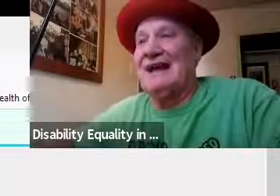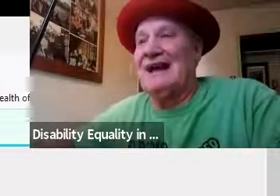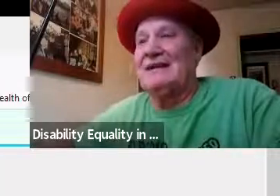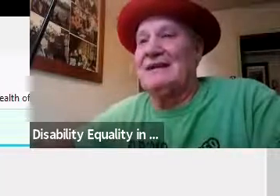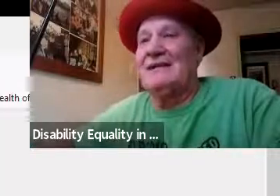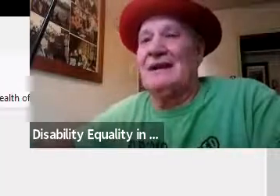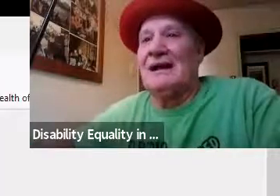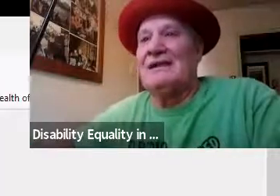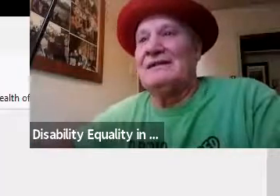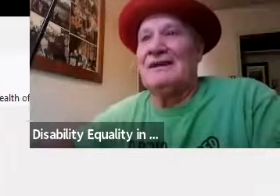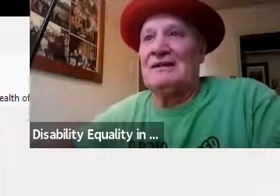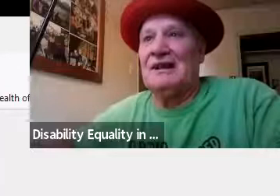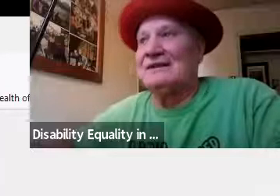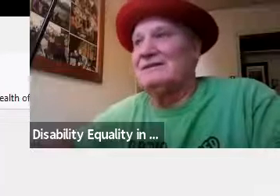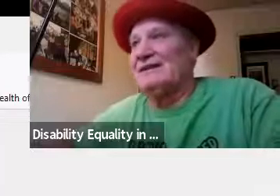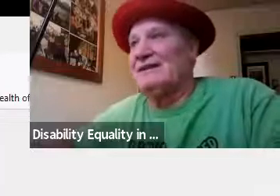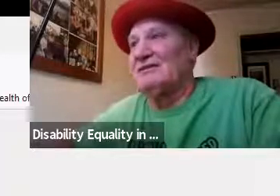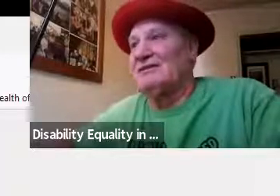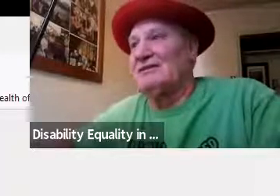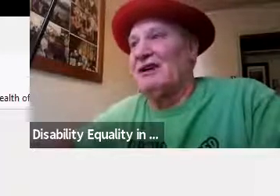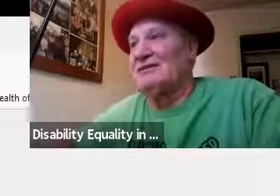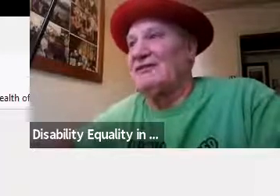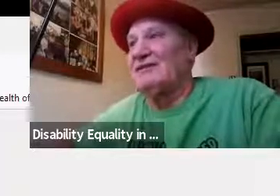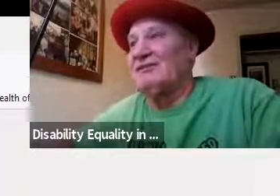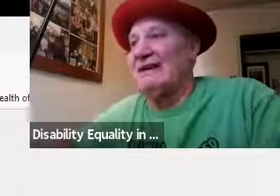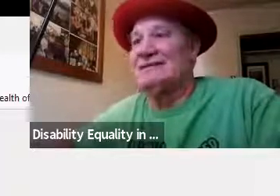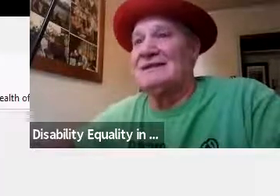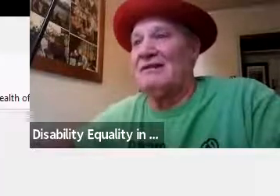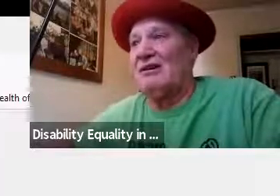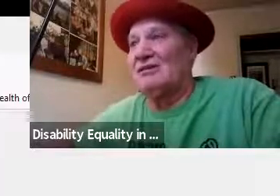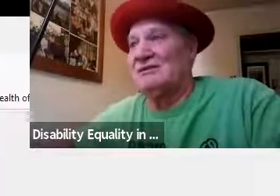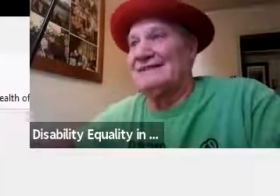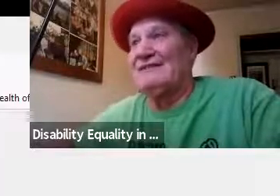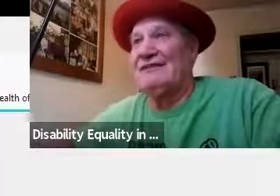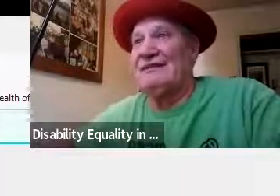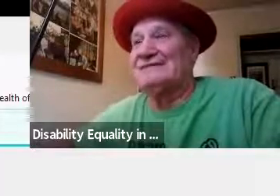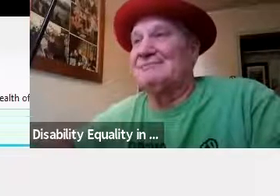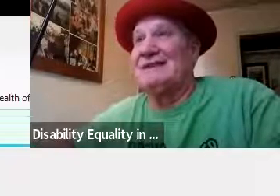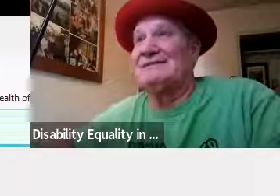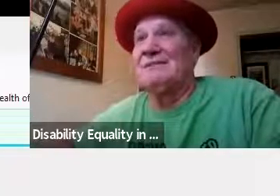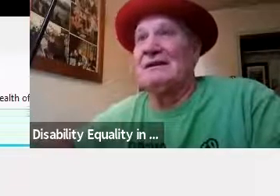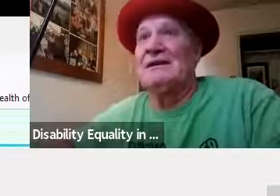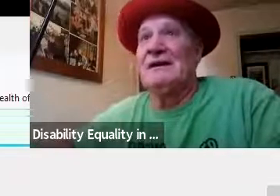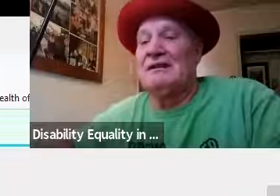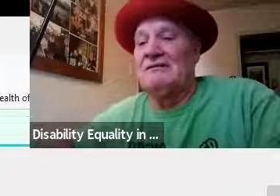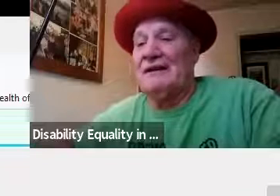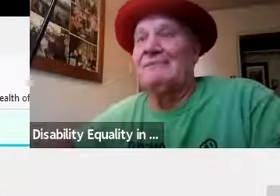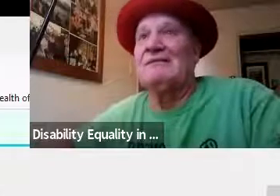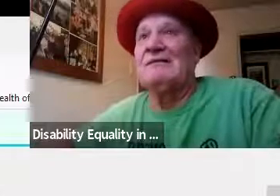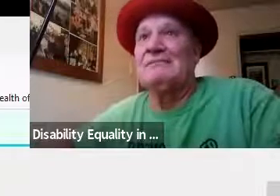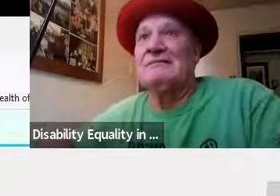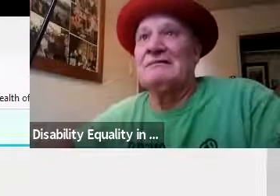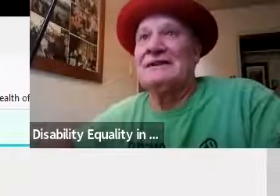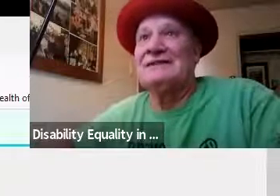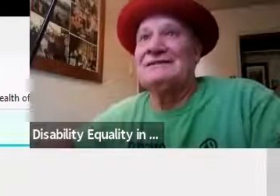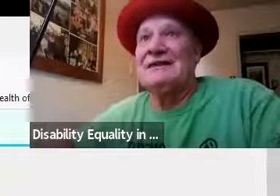lesson plan. And there they all are. So you can go through all the different grades, and all the grades have different lesson plans. And we're creating more